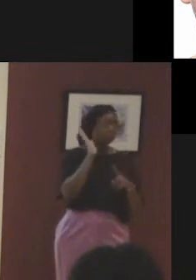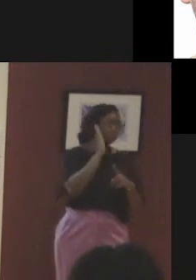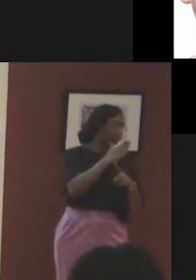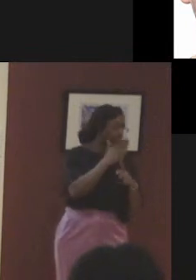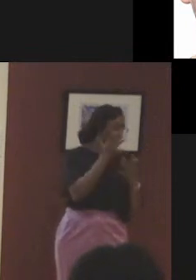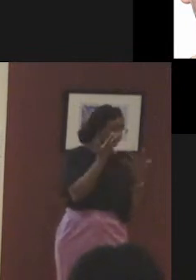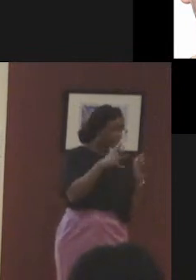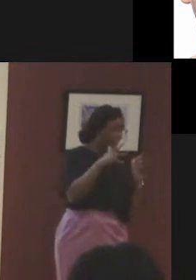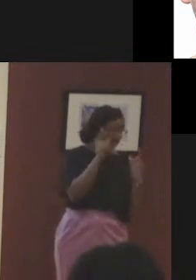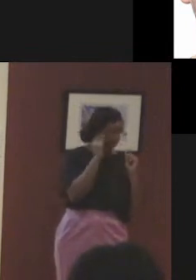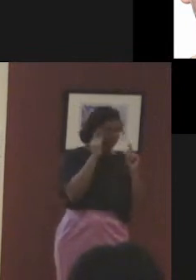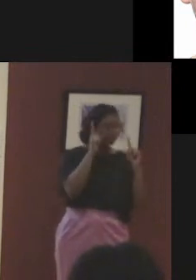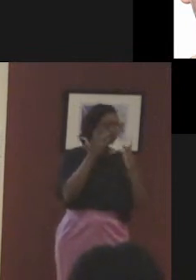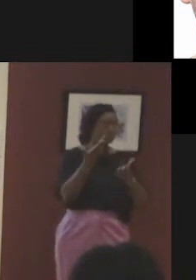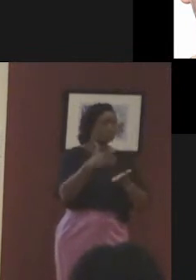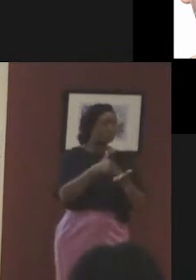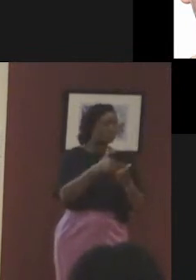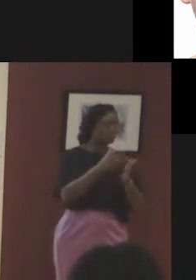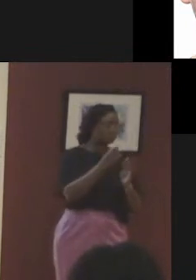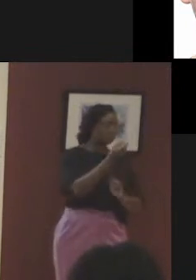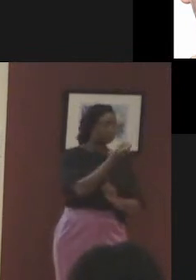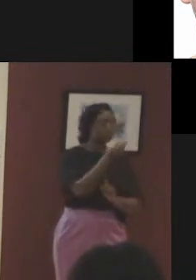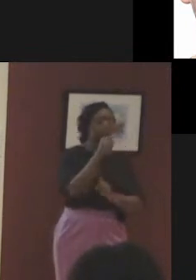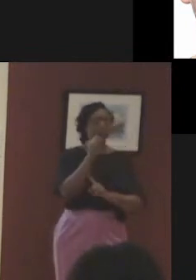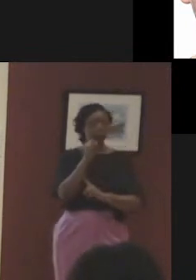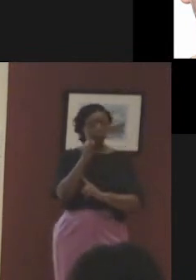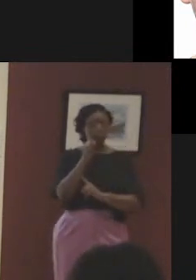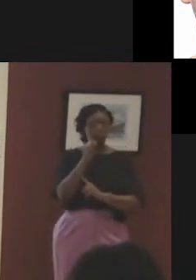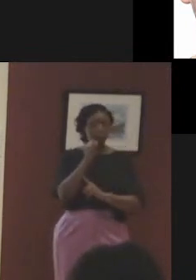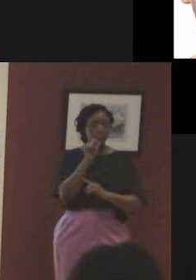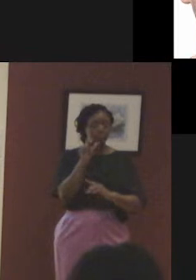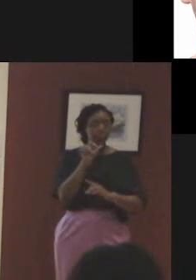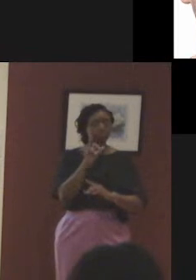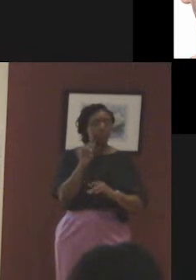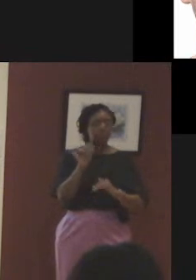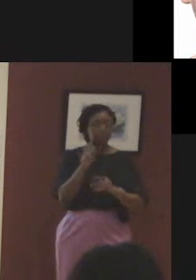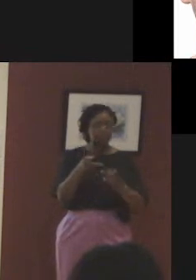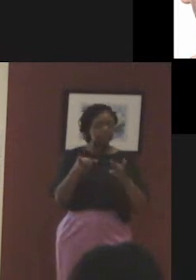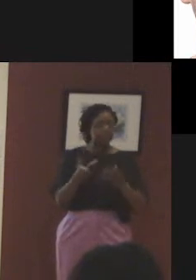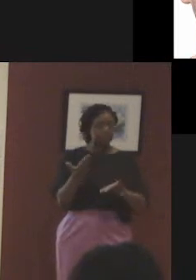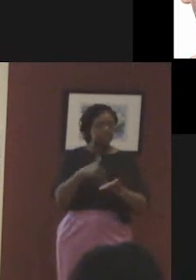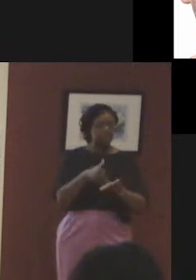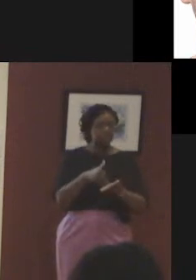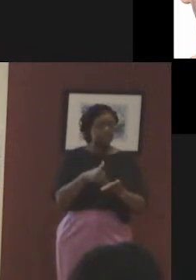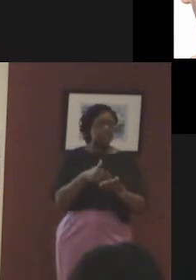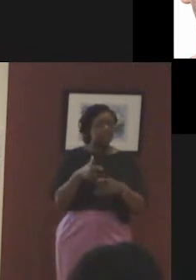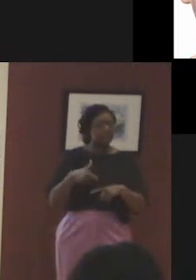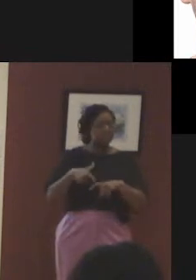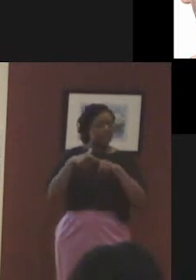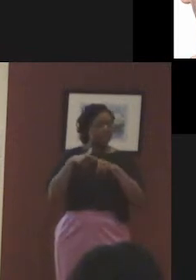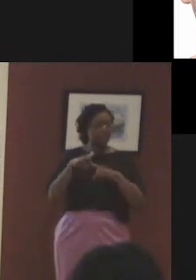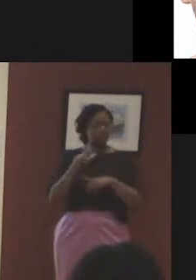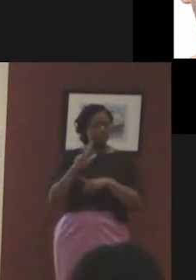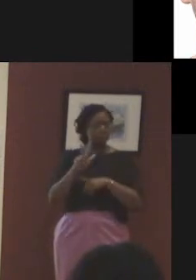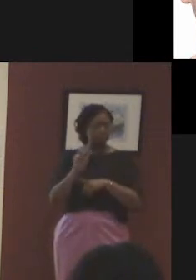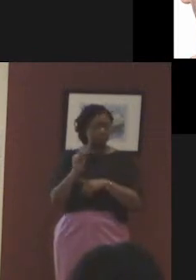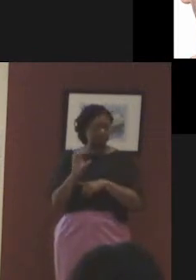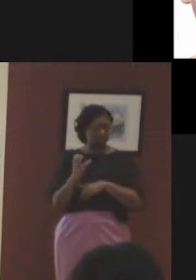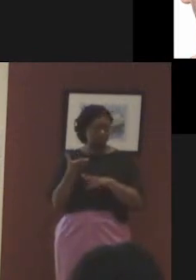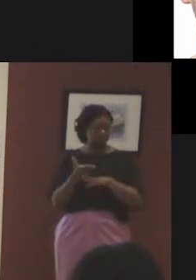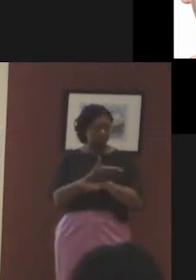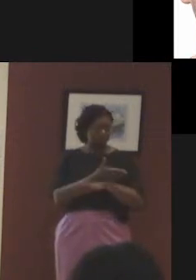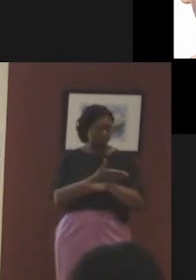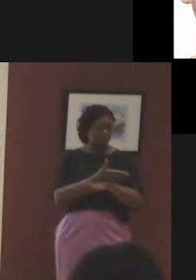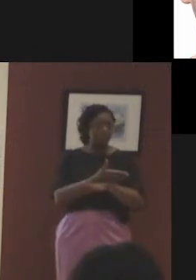occurs, Pinder opens his eyes and returns to his opening position. There's a pause for just 3 seconds